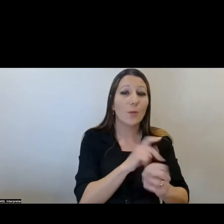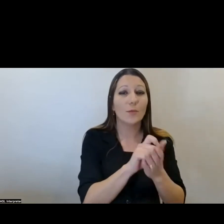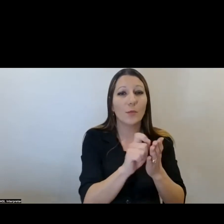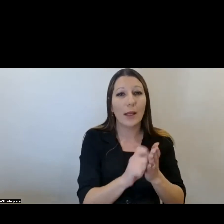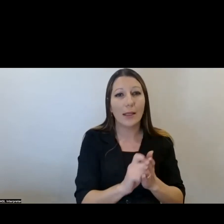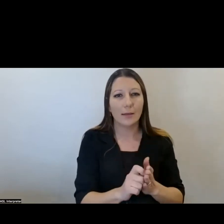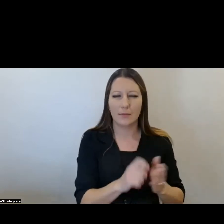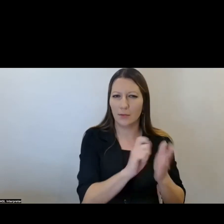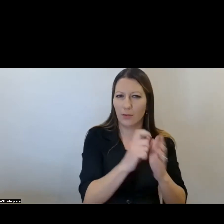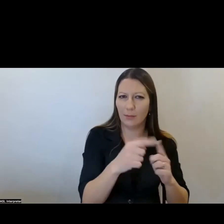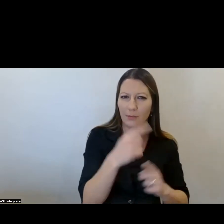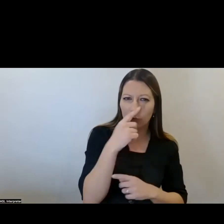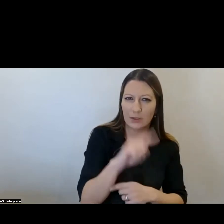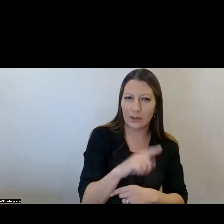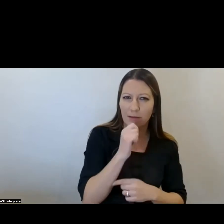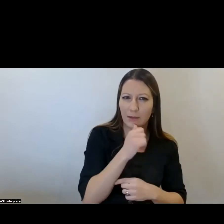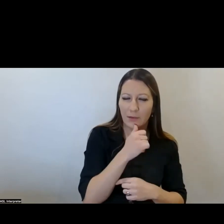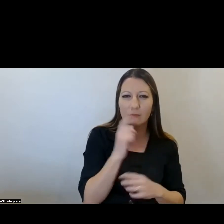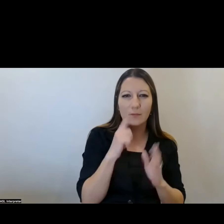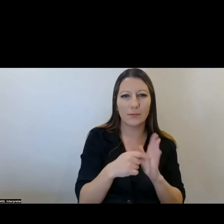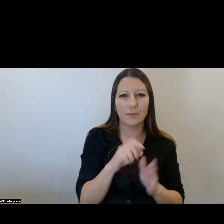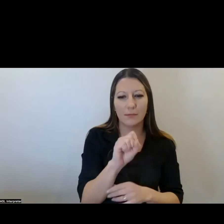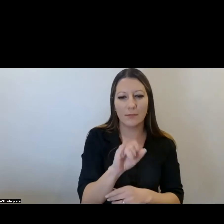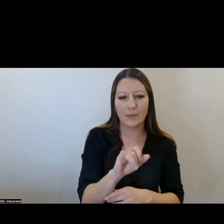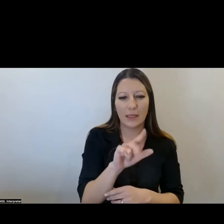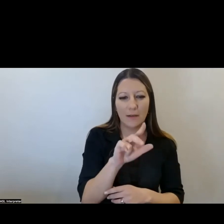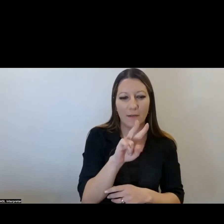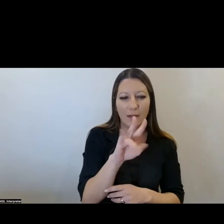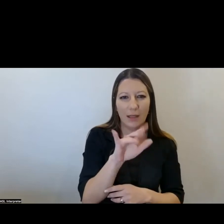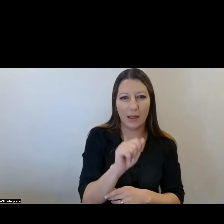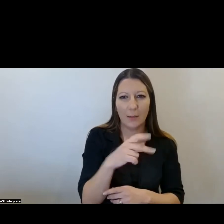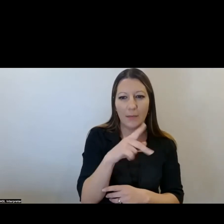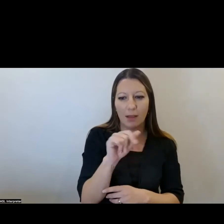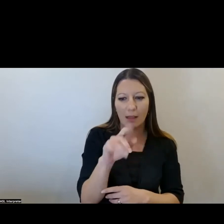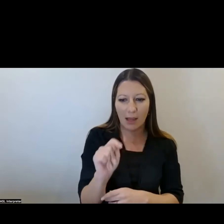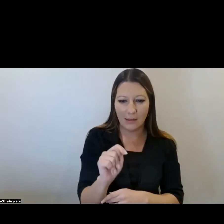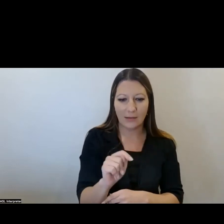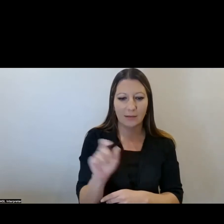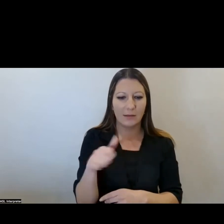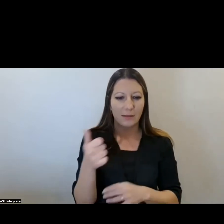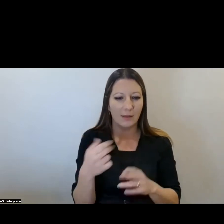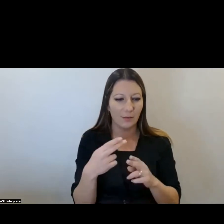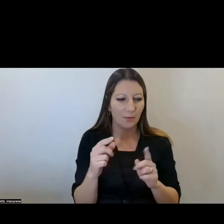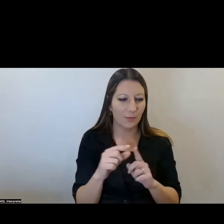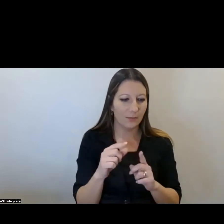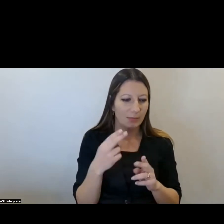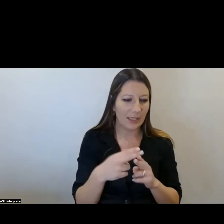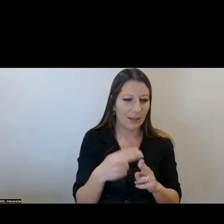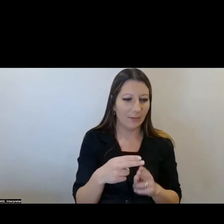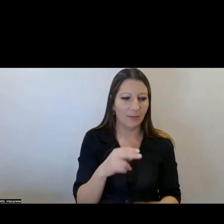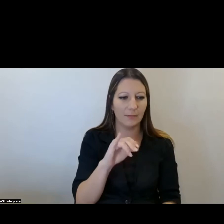but also her contemporaries like in terms of the institutionalization, Robert Lowell, John Berryman, Anne